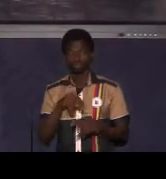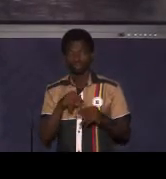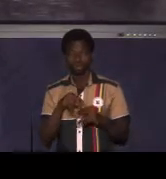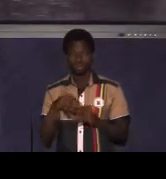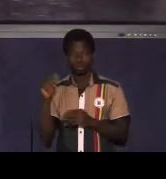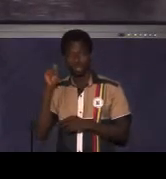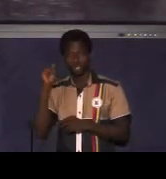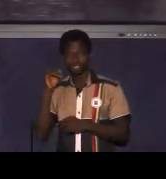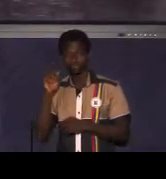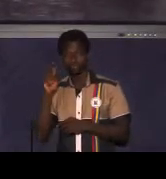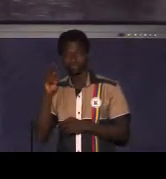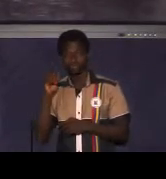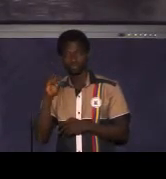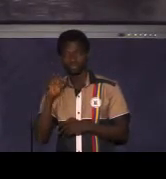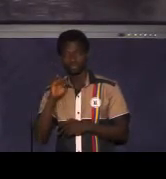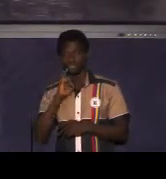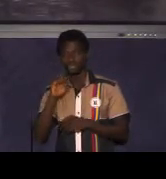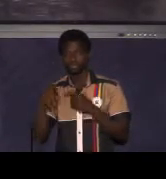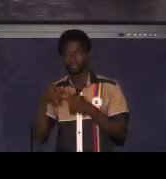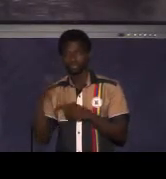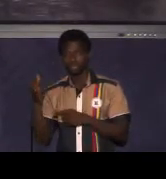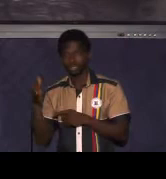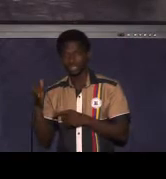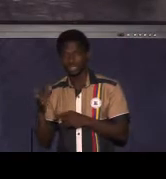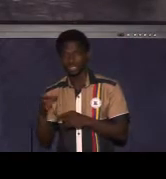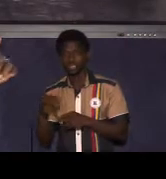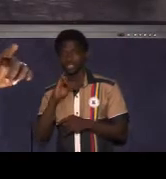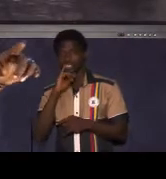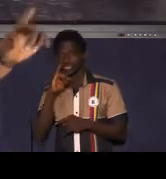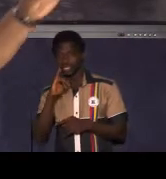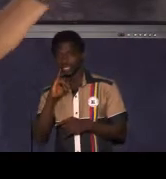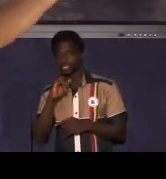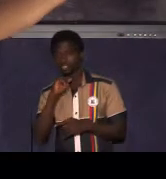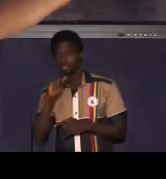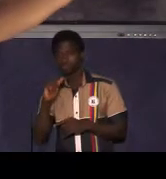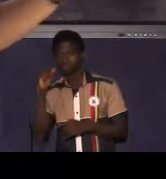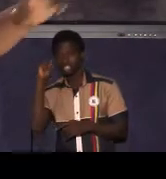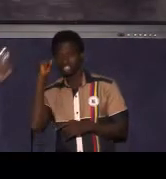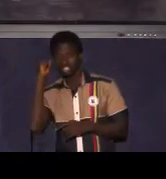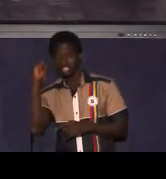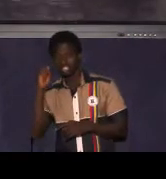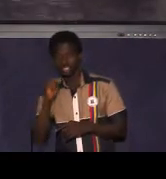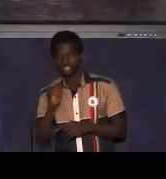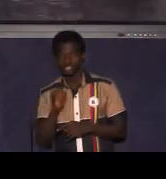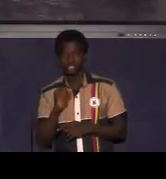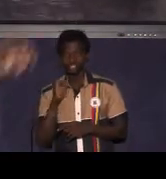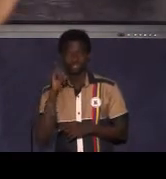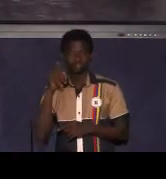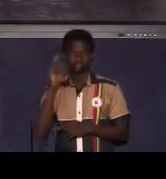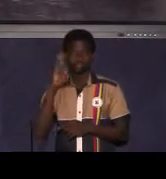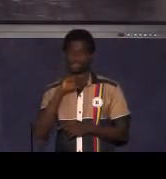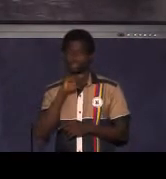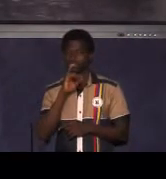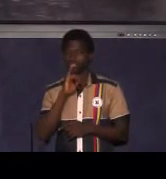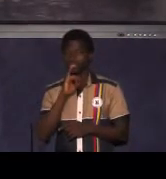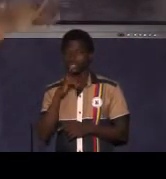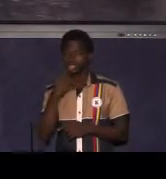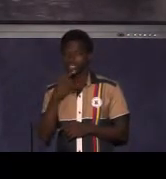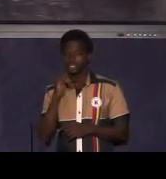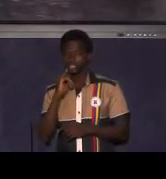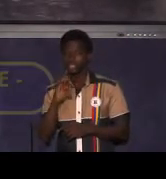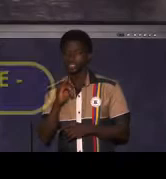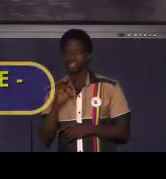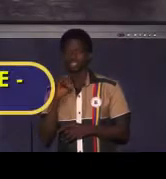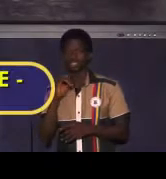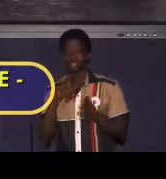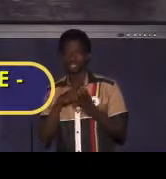Auntie Fumi is going there. Isn't she? You won't say isn't Auntie Fumi, so